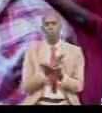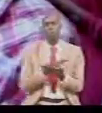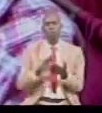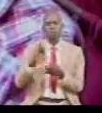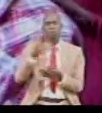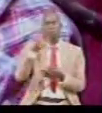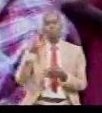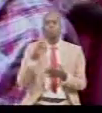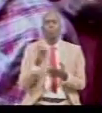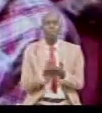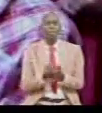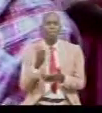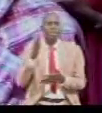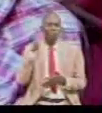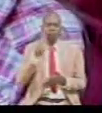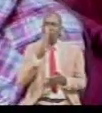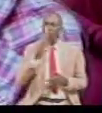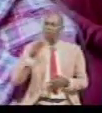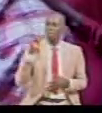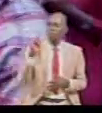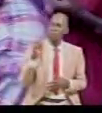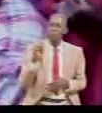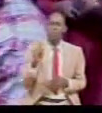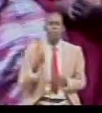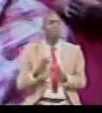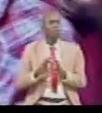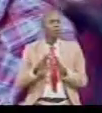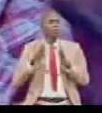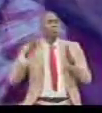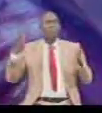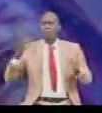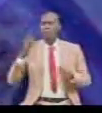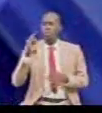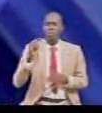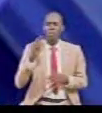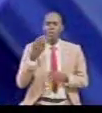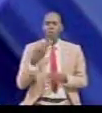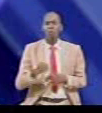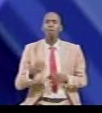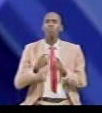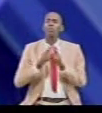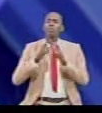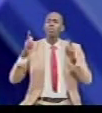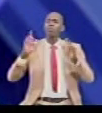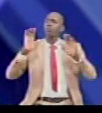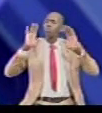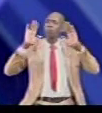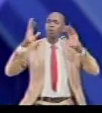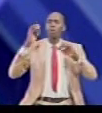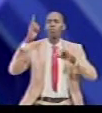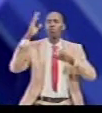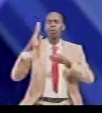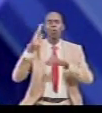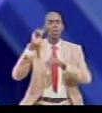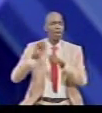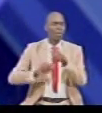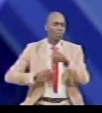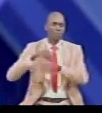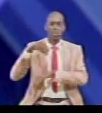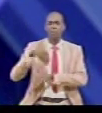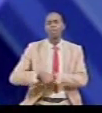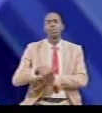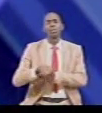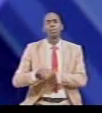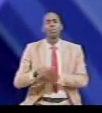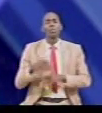night, testimony galore, testimony of great, great wonders of God every night. It is possible with God. God has done it in the